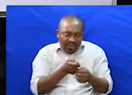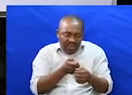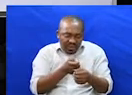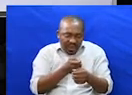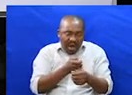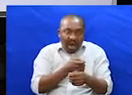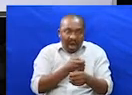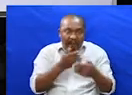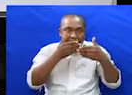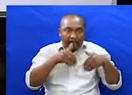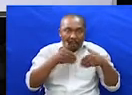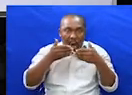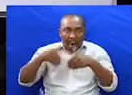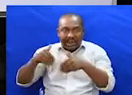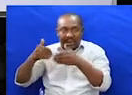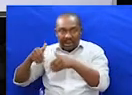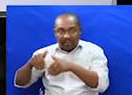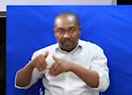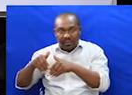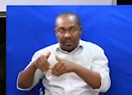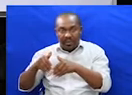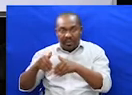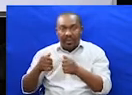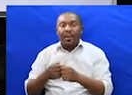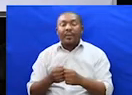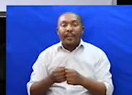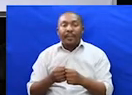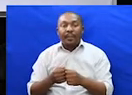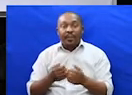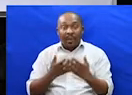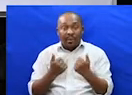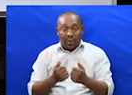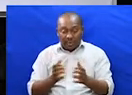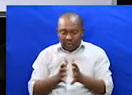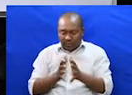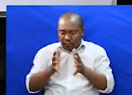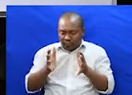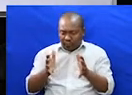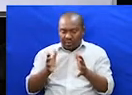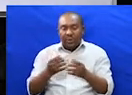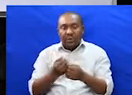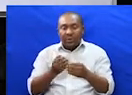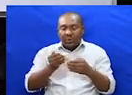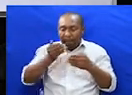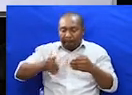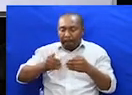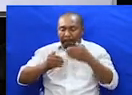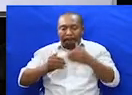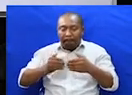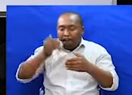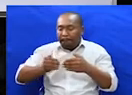blocks. Smaller building blocks. Because they are very large, so they are made up of smaller